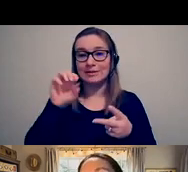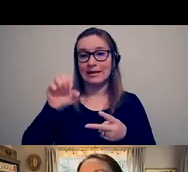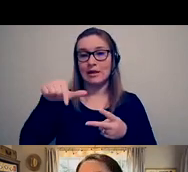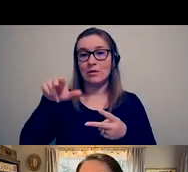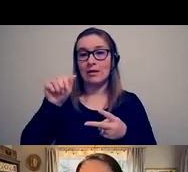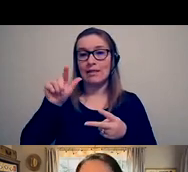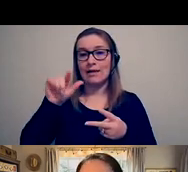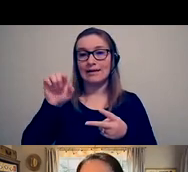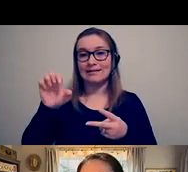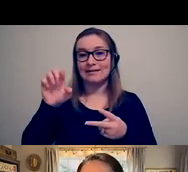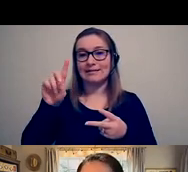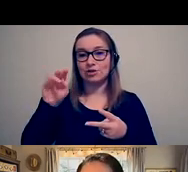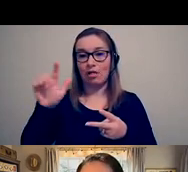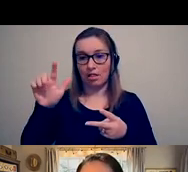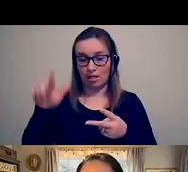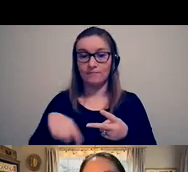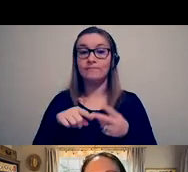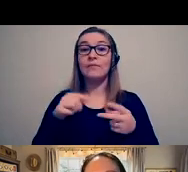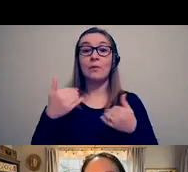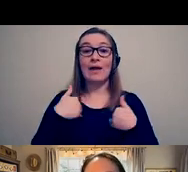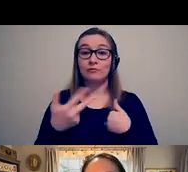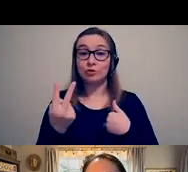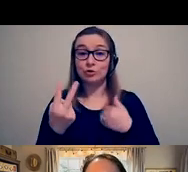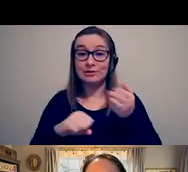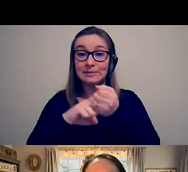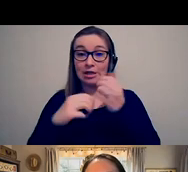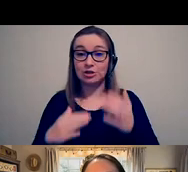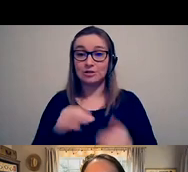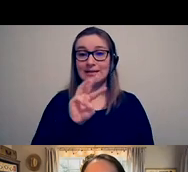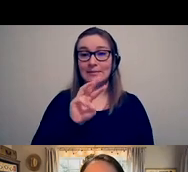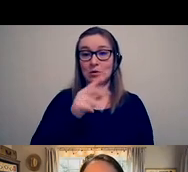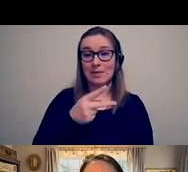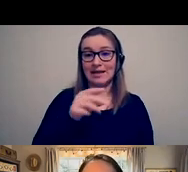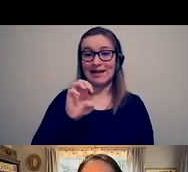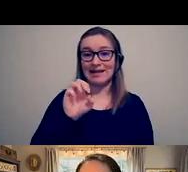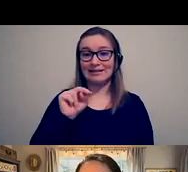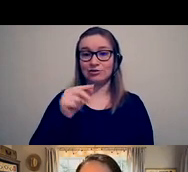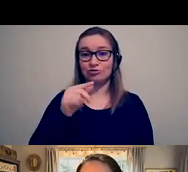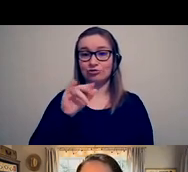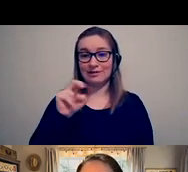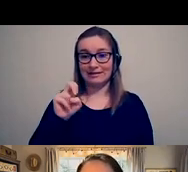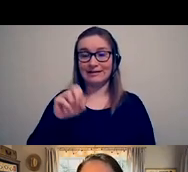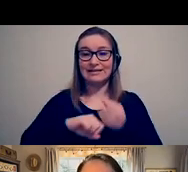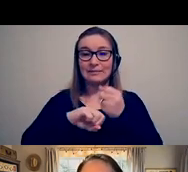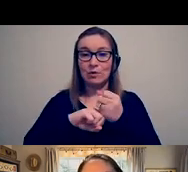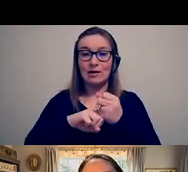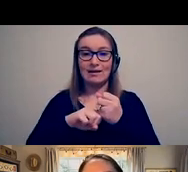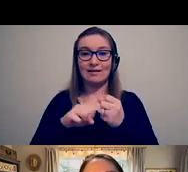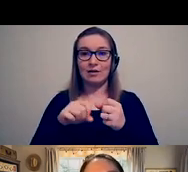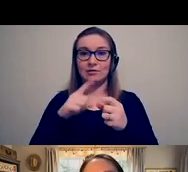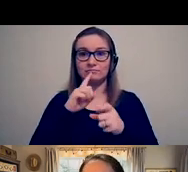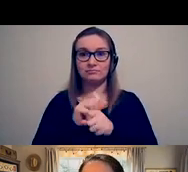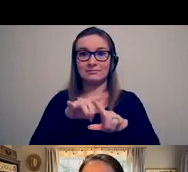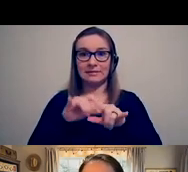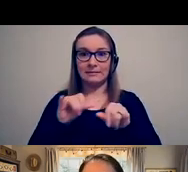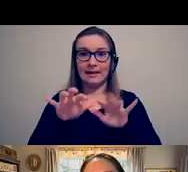Our sponsors tonight, we have two. WP Engine is sponsoring our live captions, which